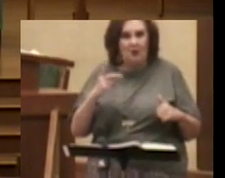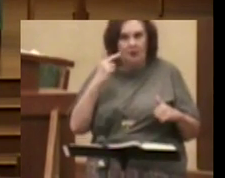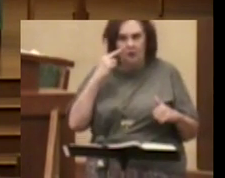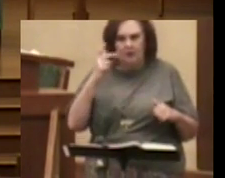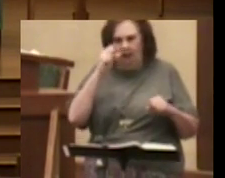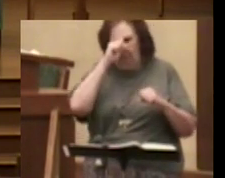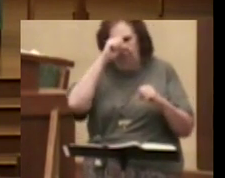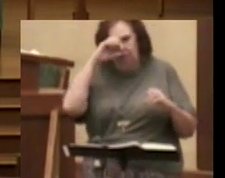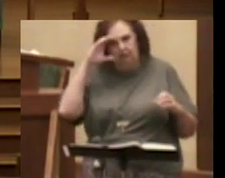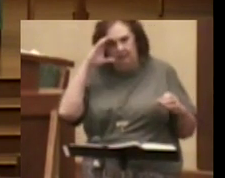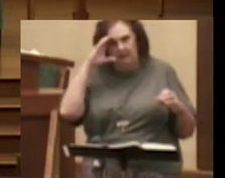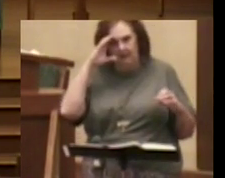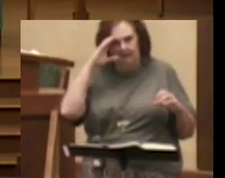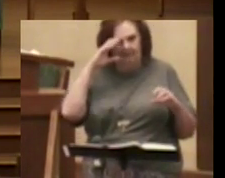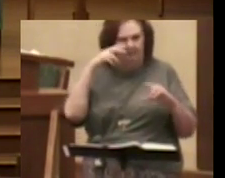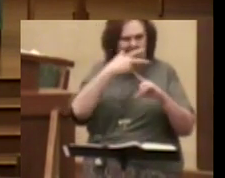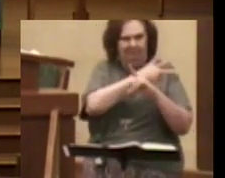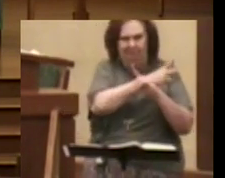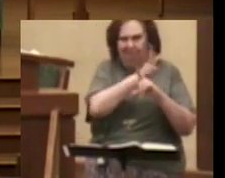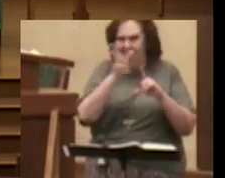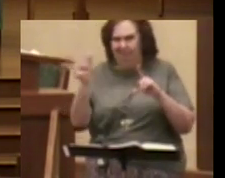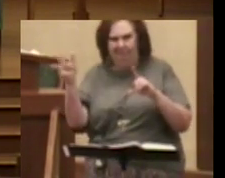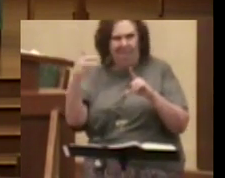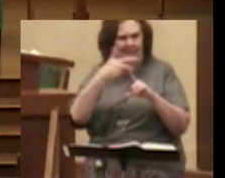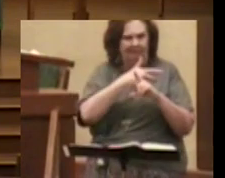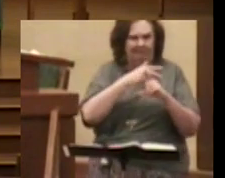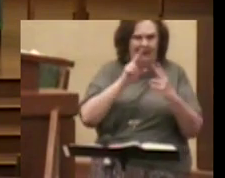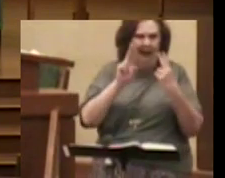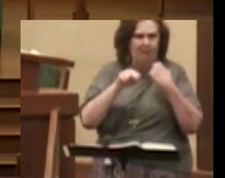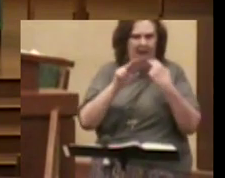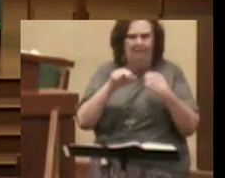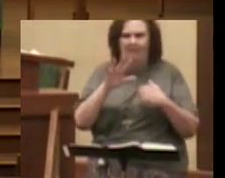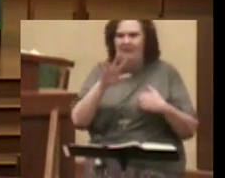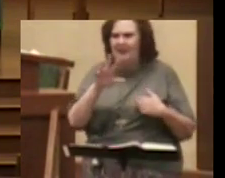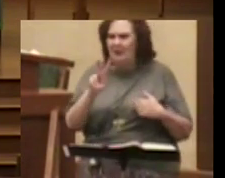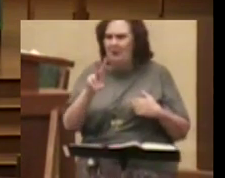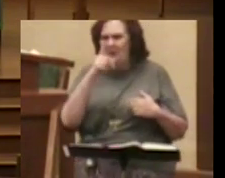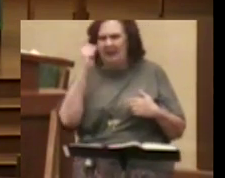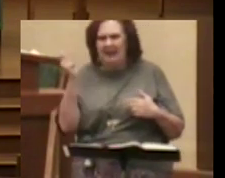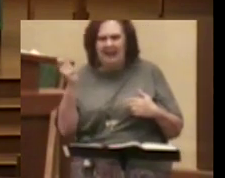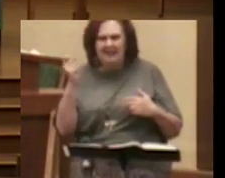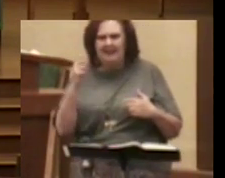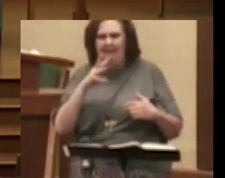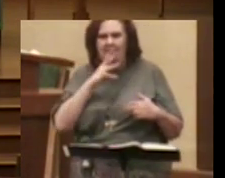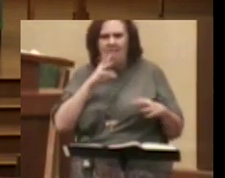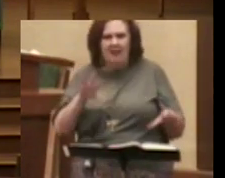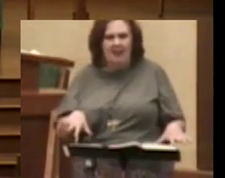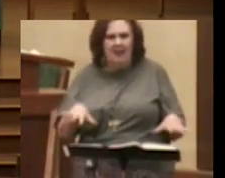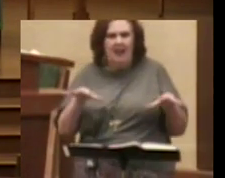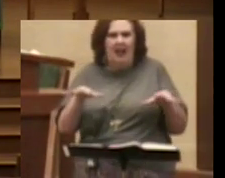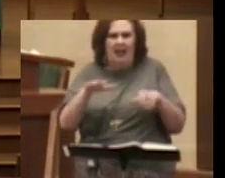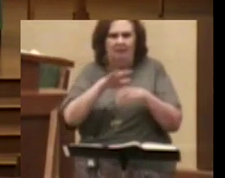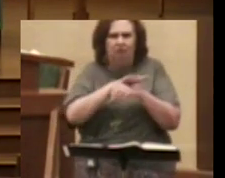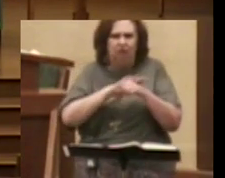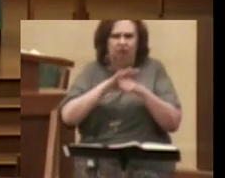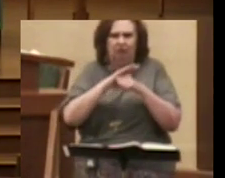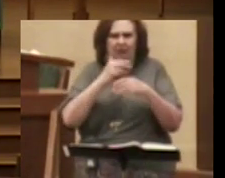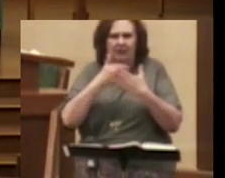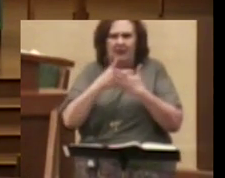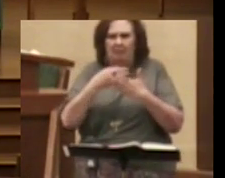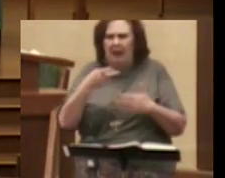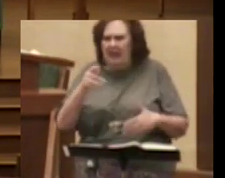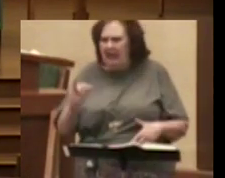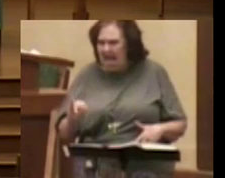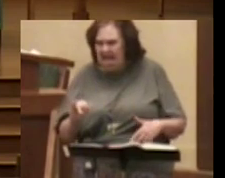images of rerouted traffic on Highway 52 because of floodwaters around Pine Island. A couple of